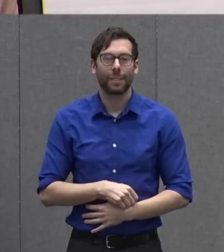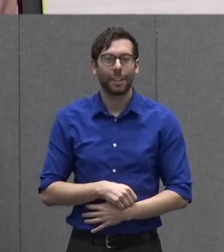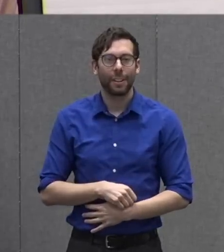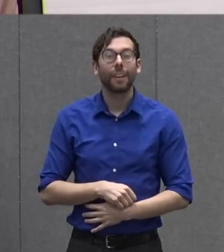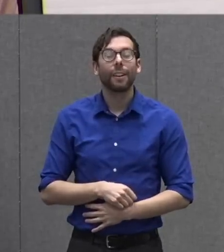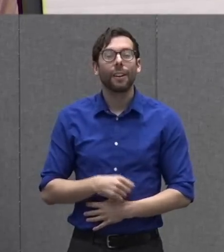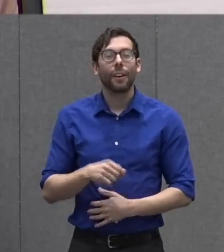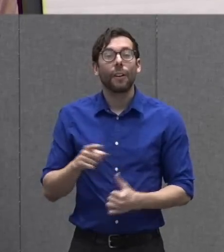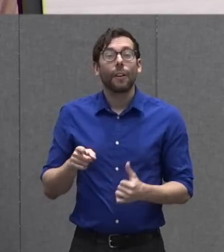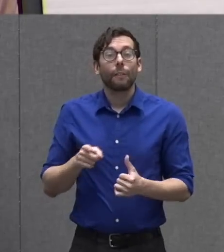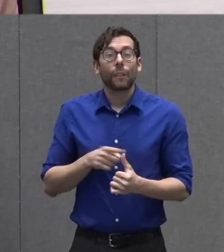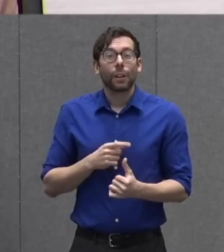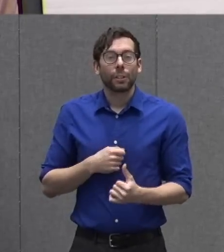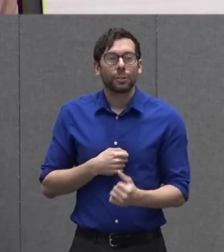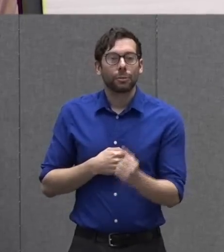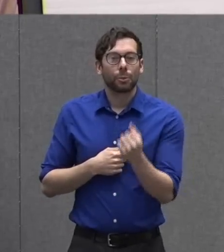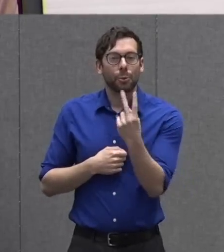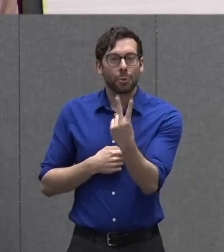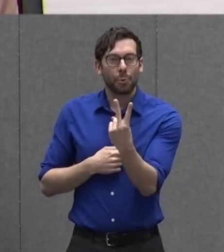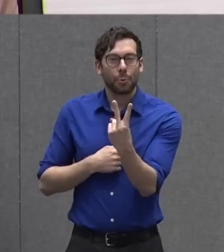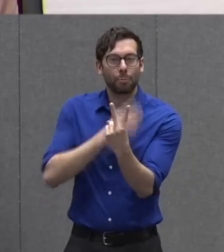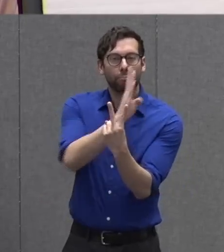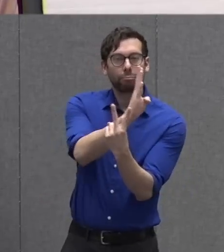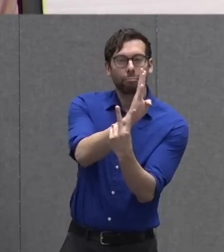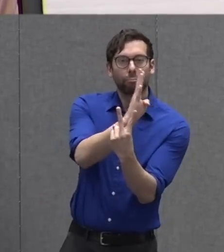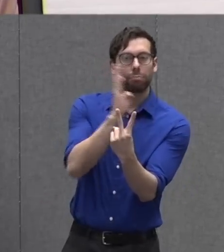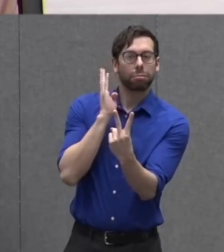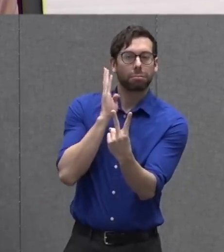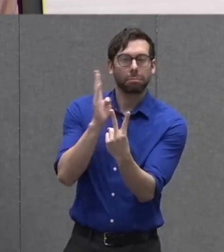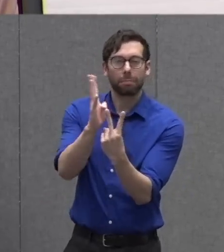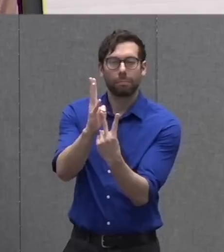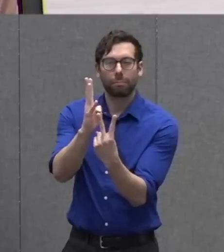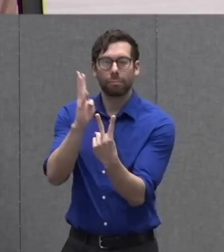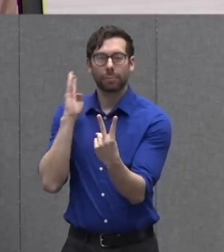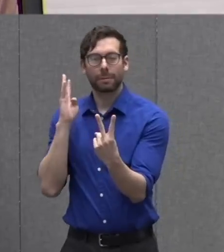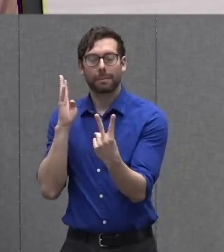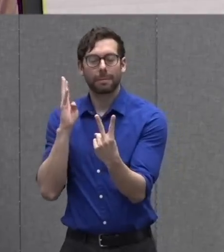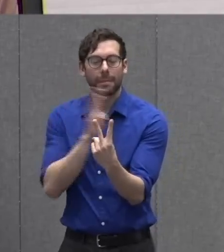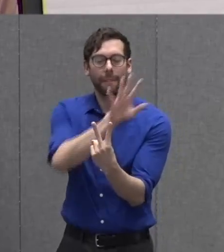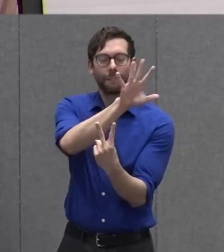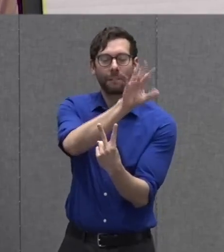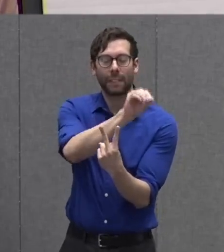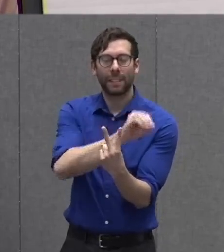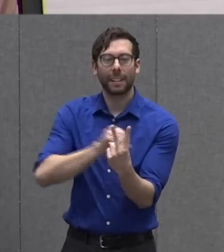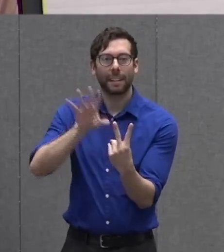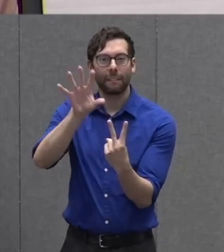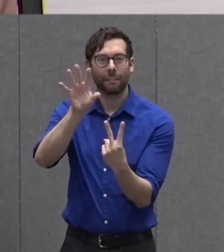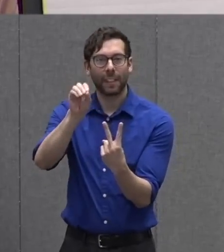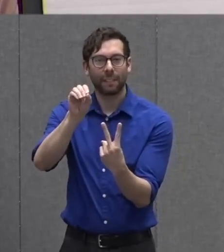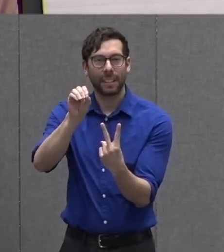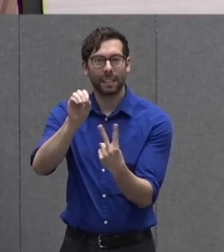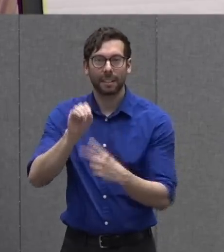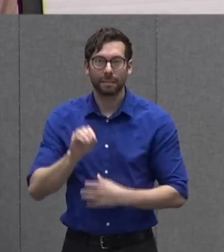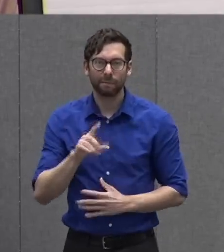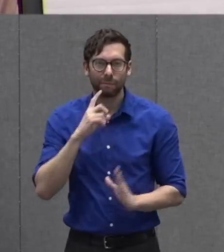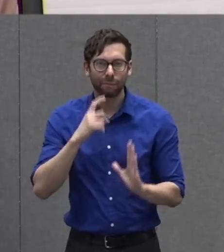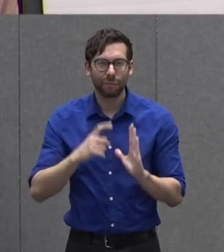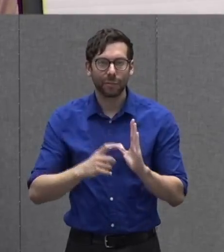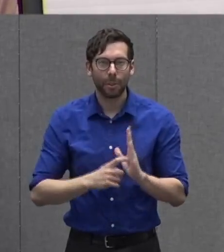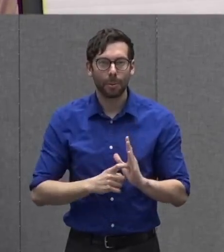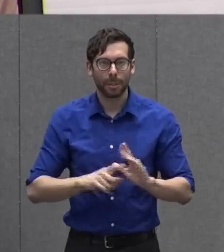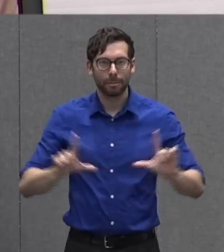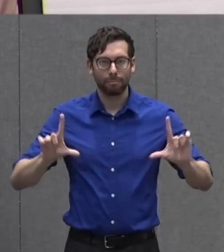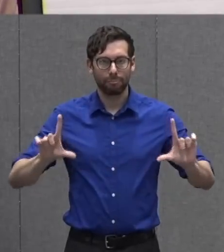of 50. So here is my 50. I'm going to circle it. 50 is right in the middle of